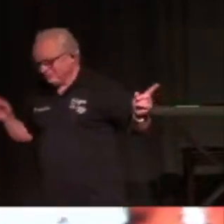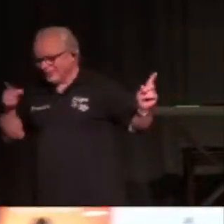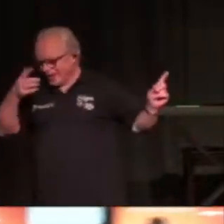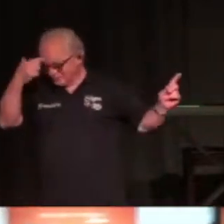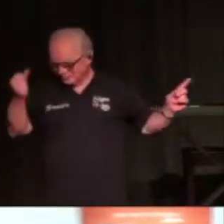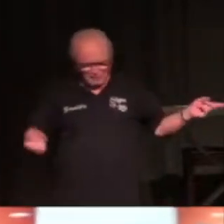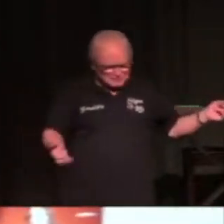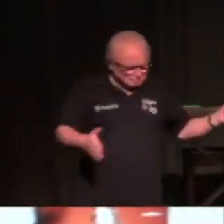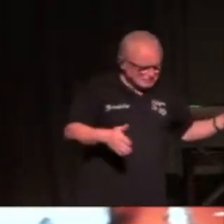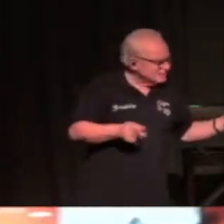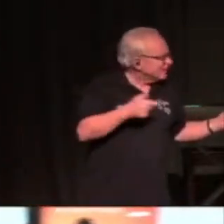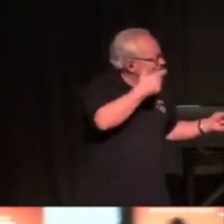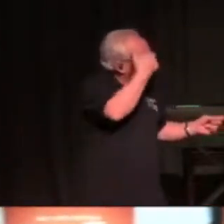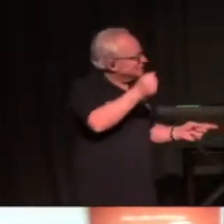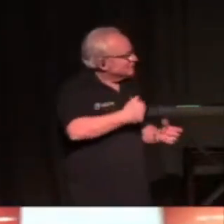our first night.